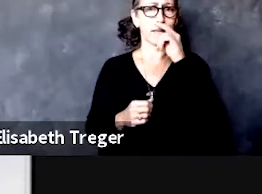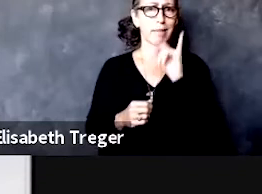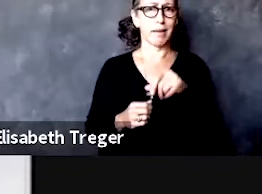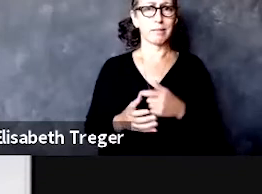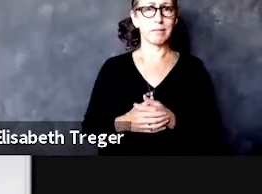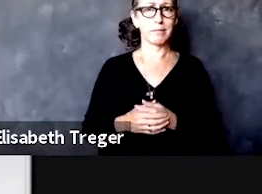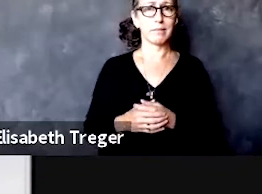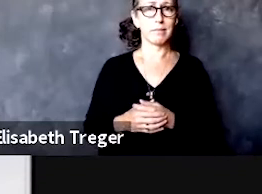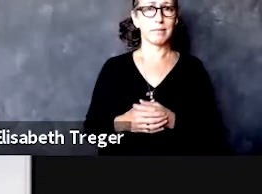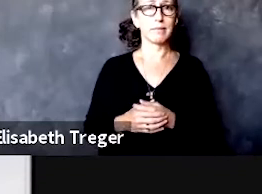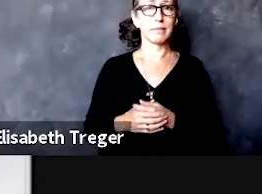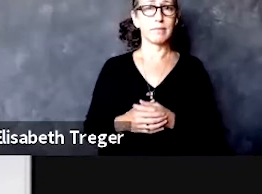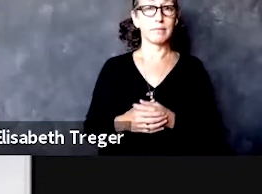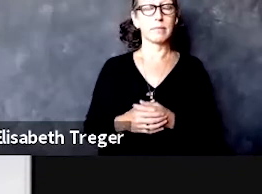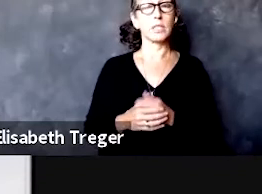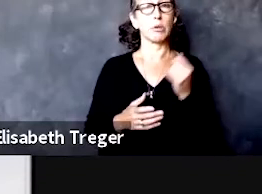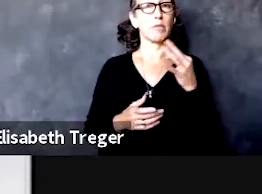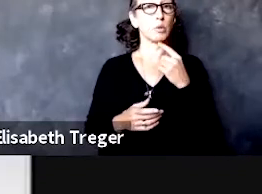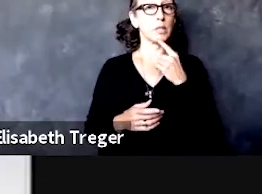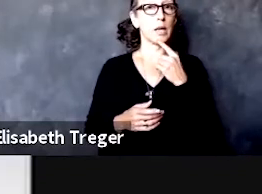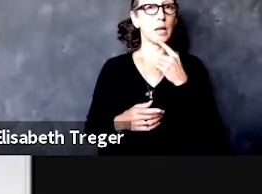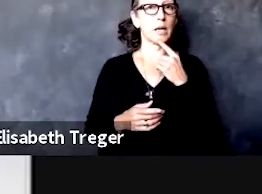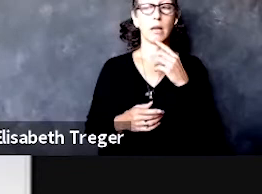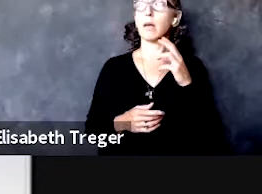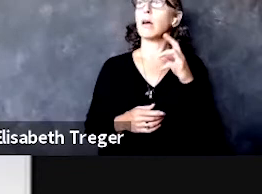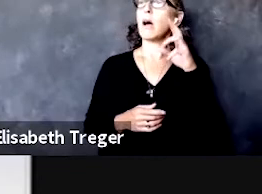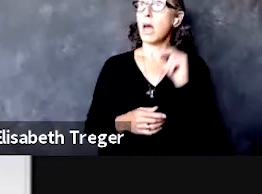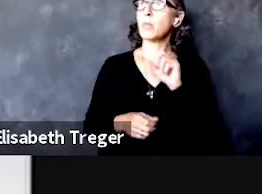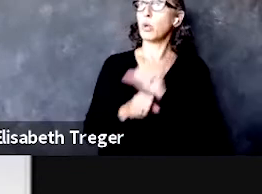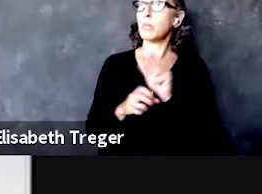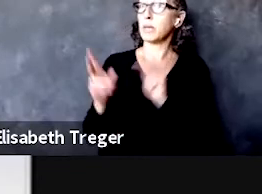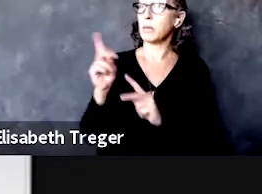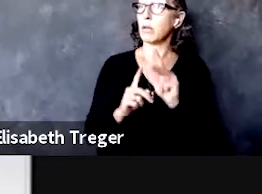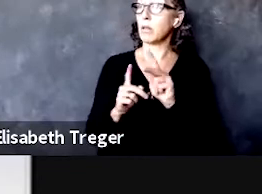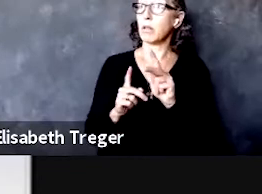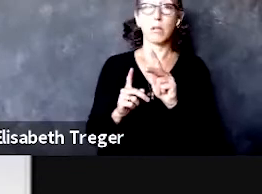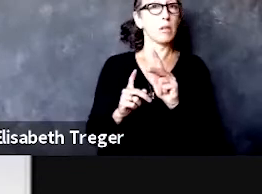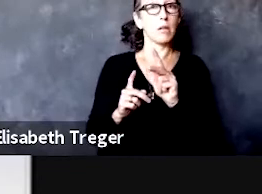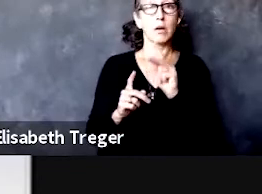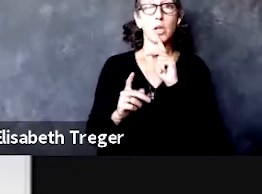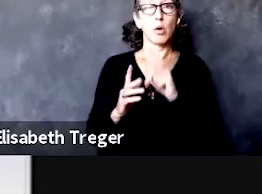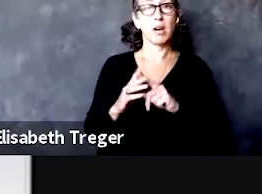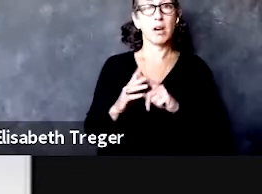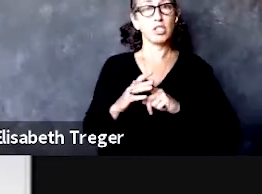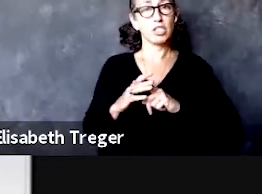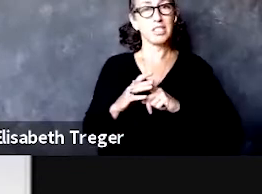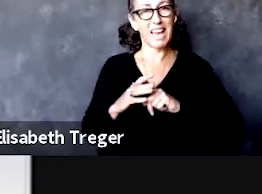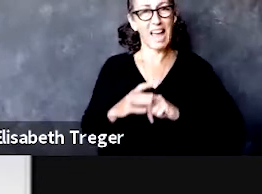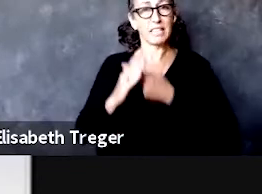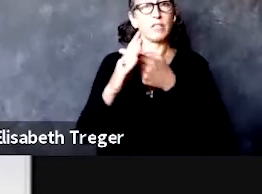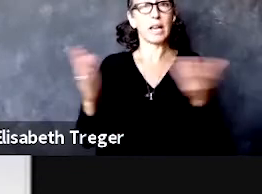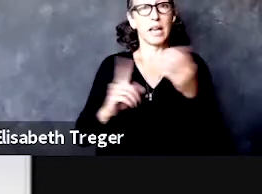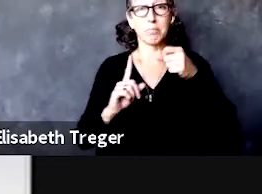Okay? When you say the unemployed, you are literally activating the wrong networks of the brain. You're activating that